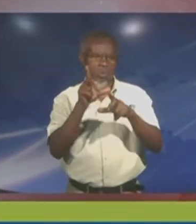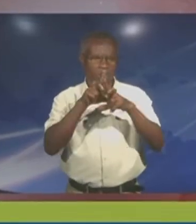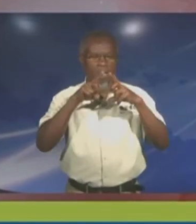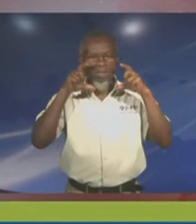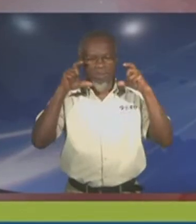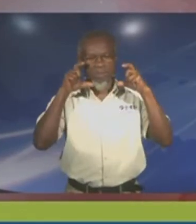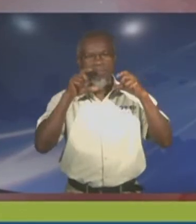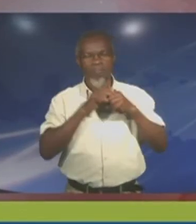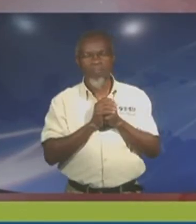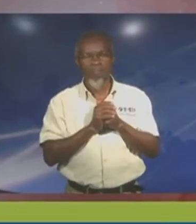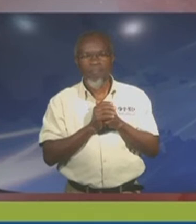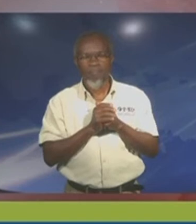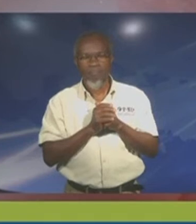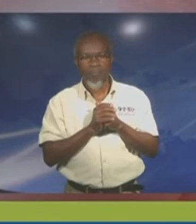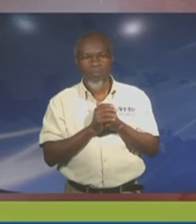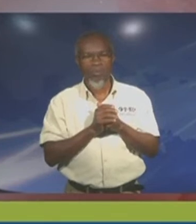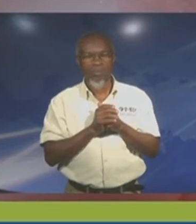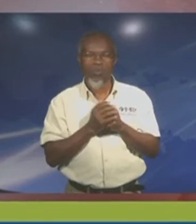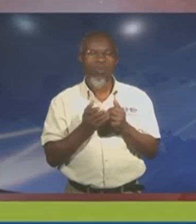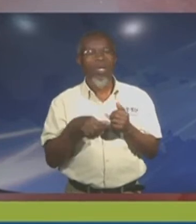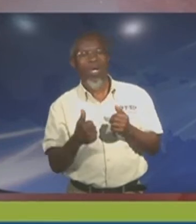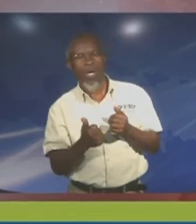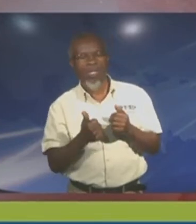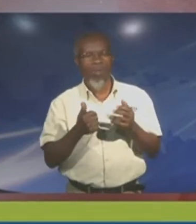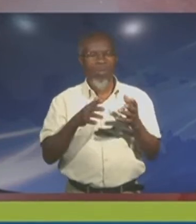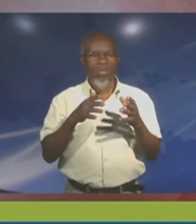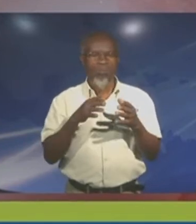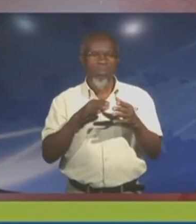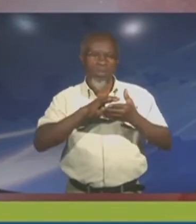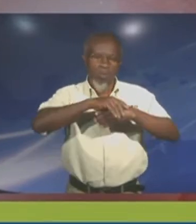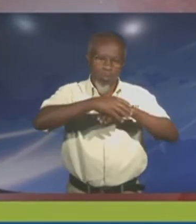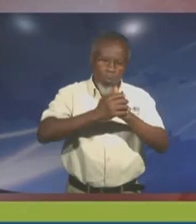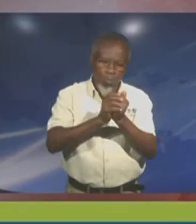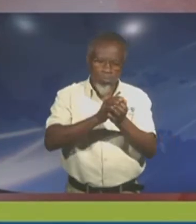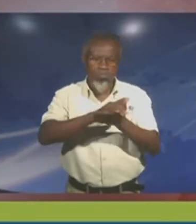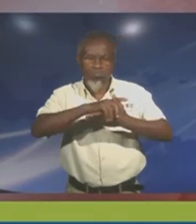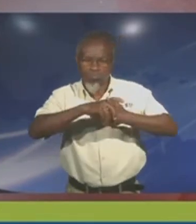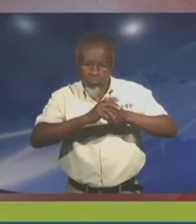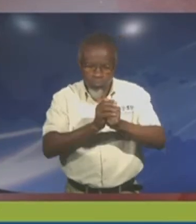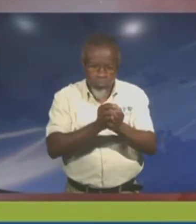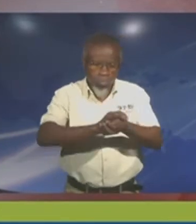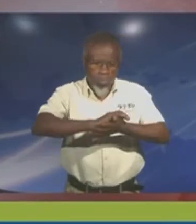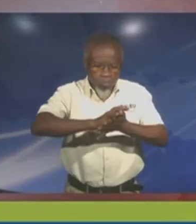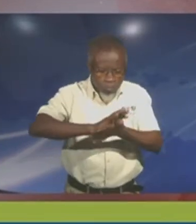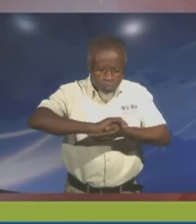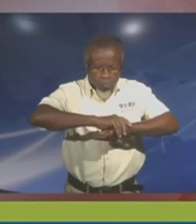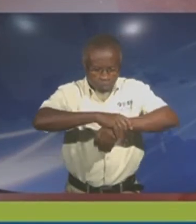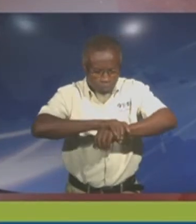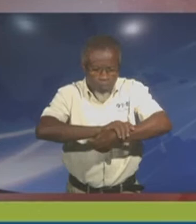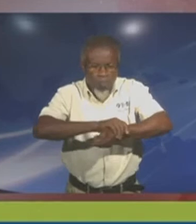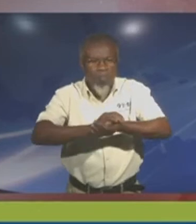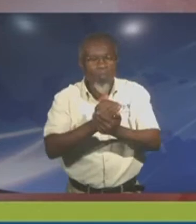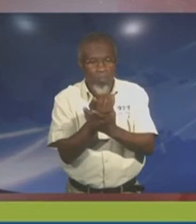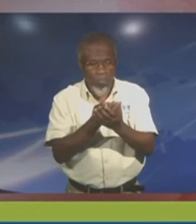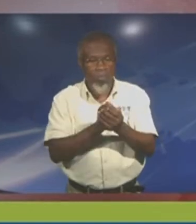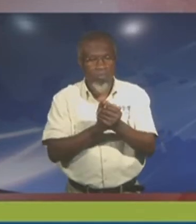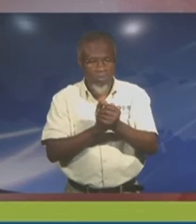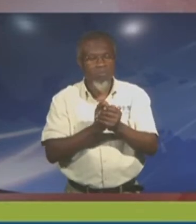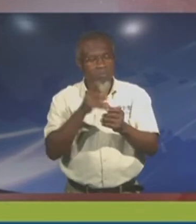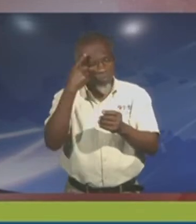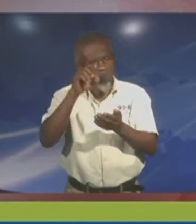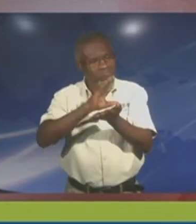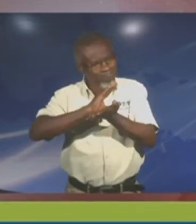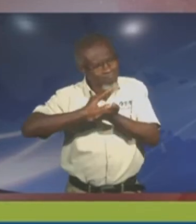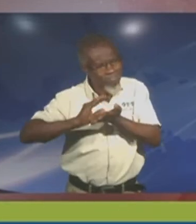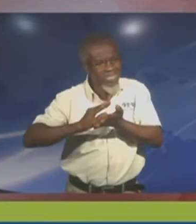indoors. The hand washing, that should be a staple of everyone's basic practice, hygiene practice. Avoidance of crowded